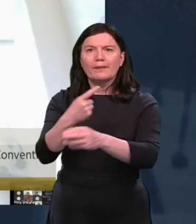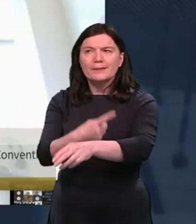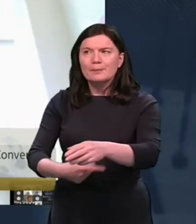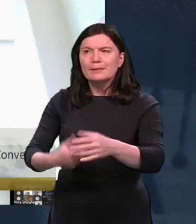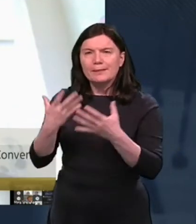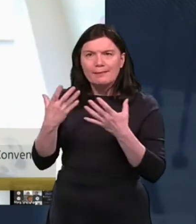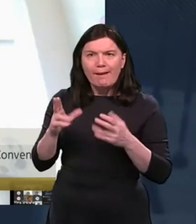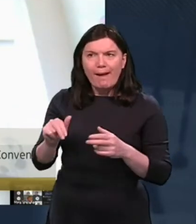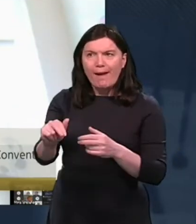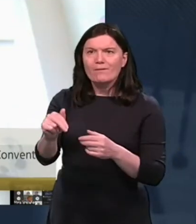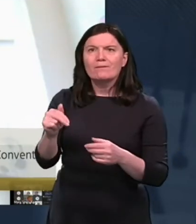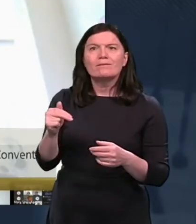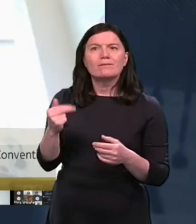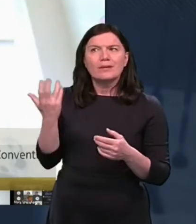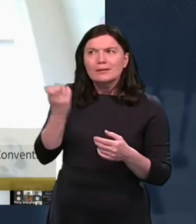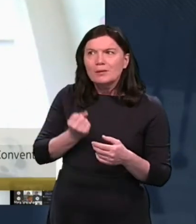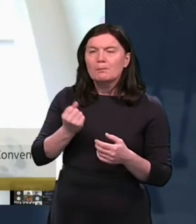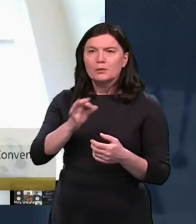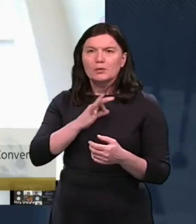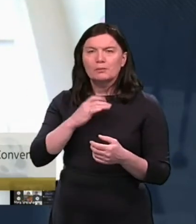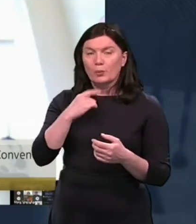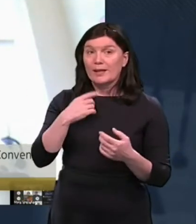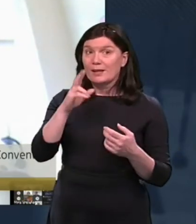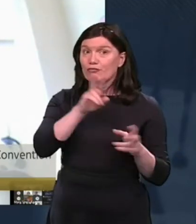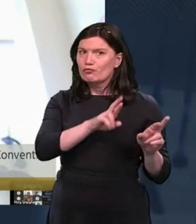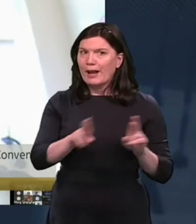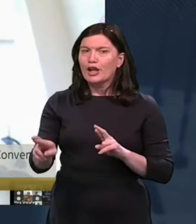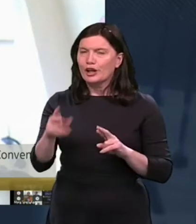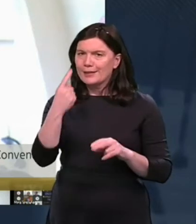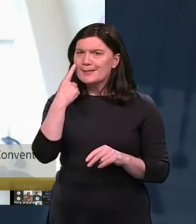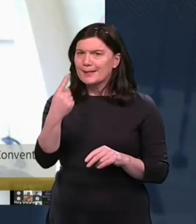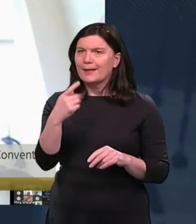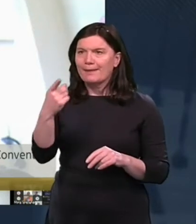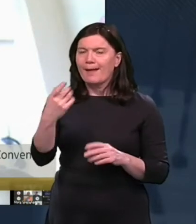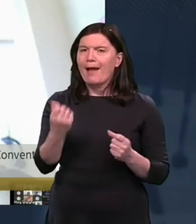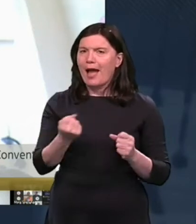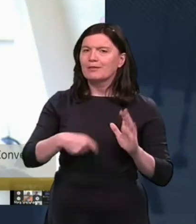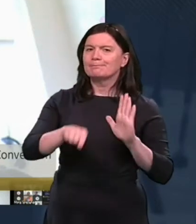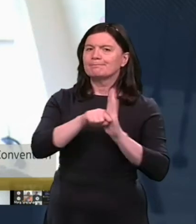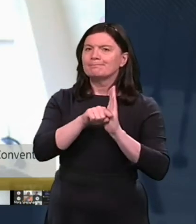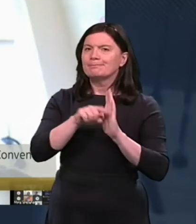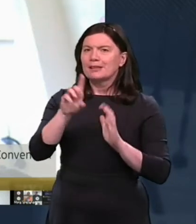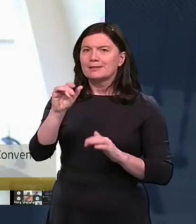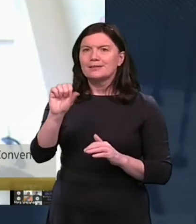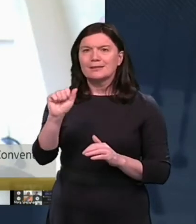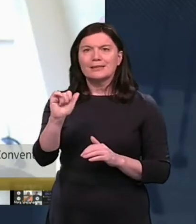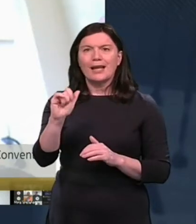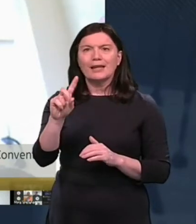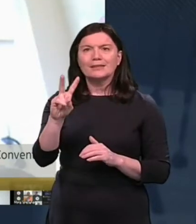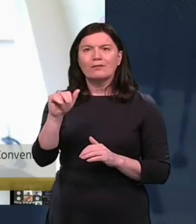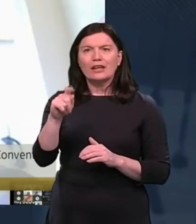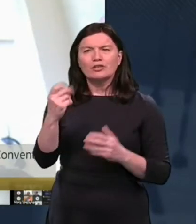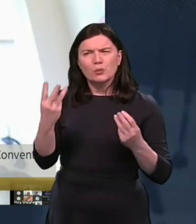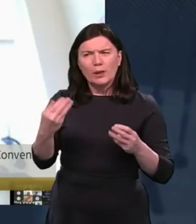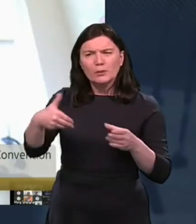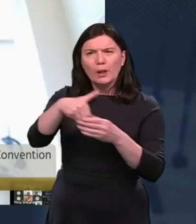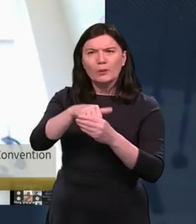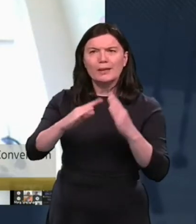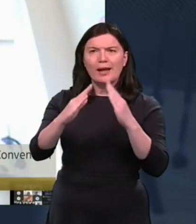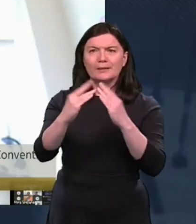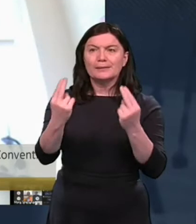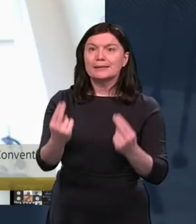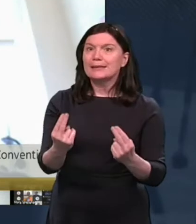are disadvantaged economically. So while I very much welcome the plans for inclusion for disability needs in housing across all